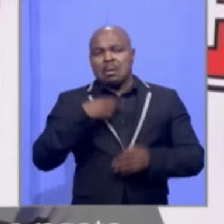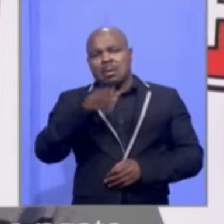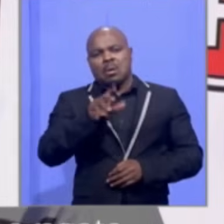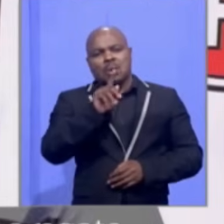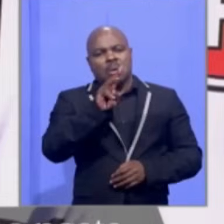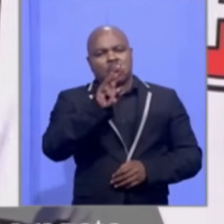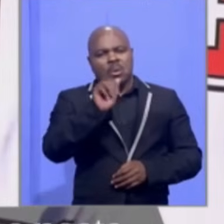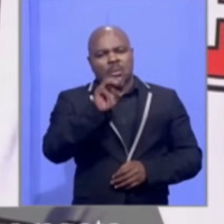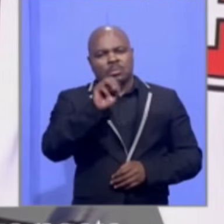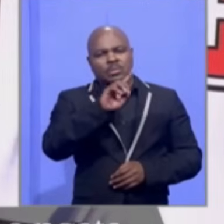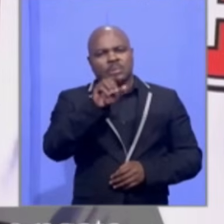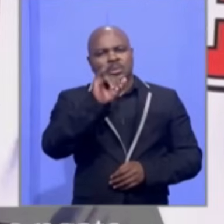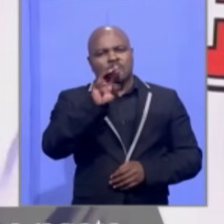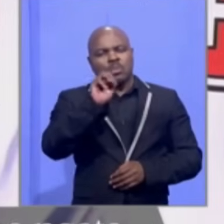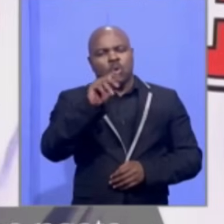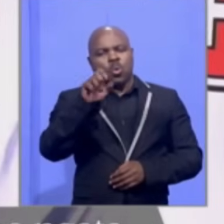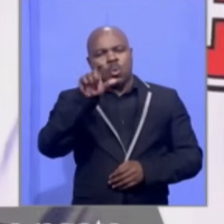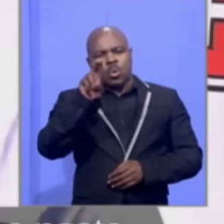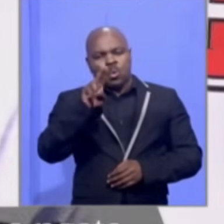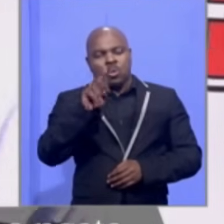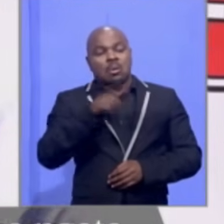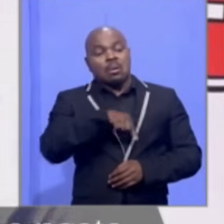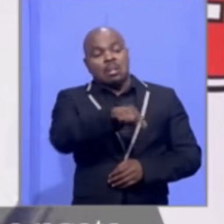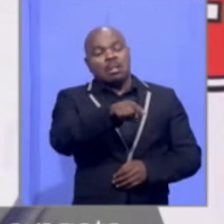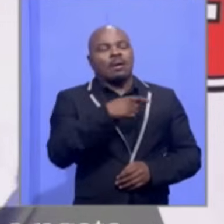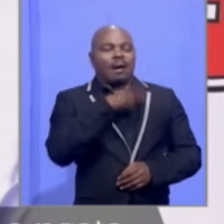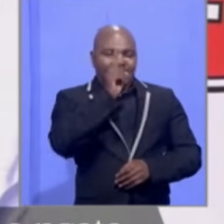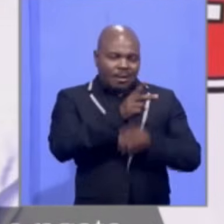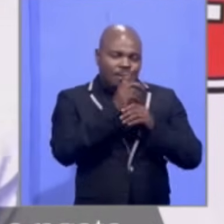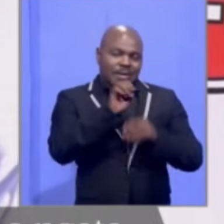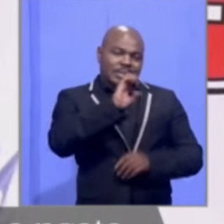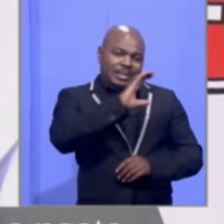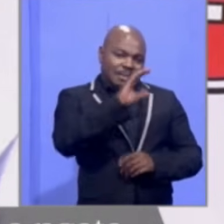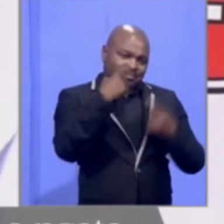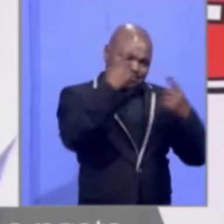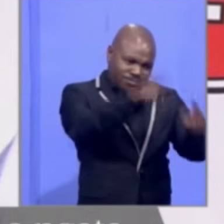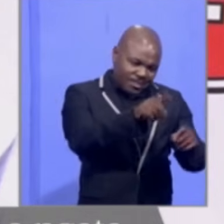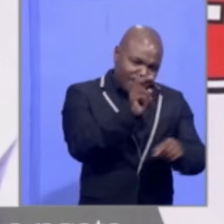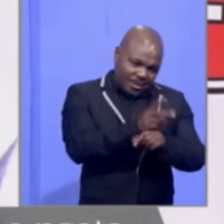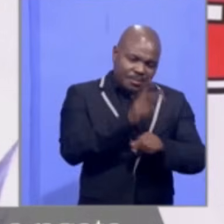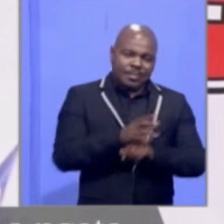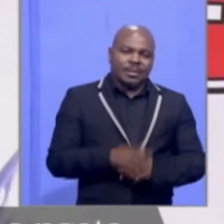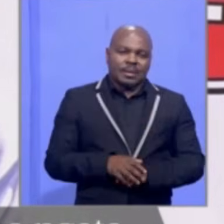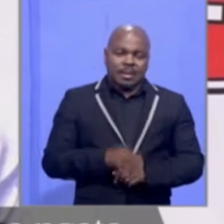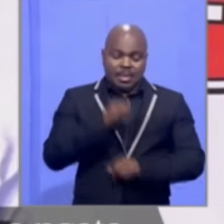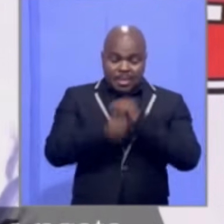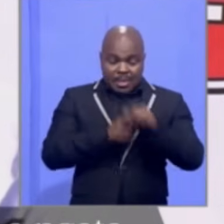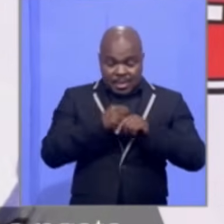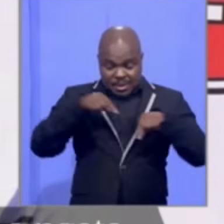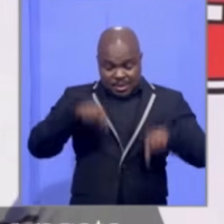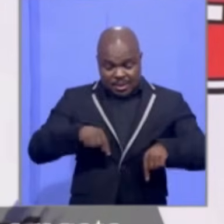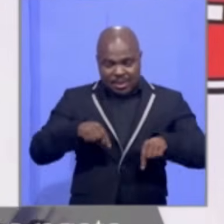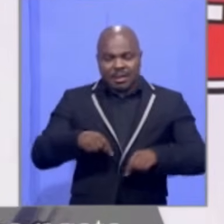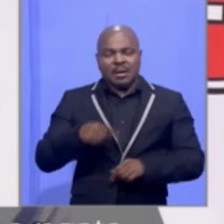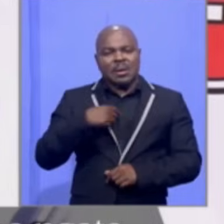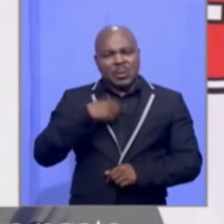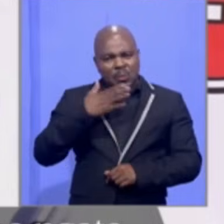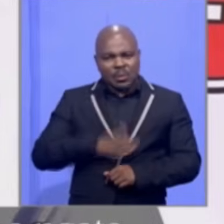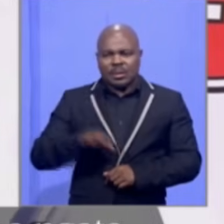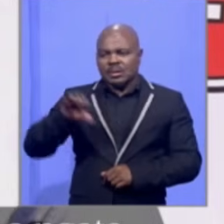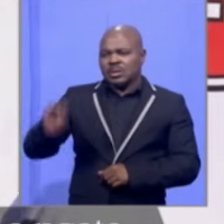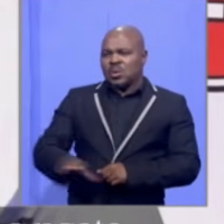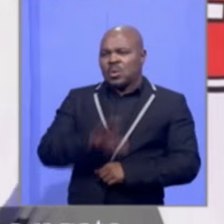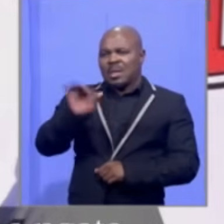going down to Pizana in Eastern Cape. So now this year we want to activate all people of